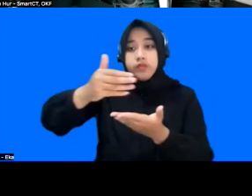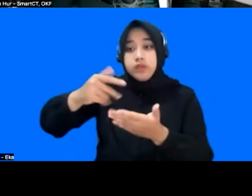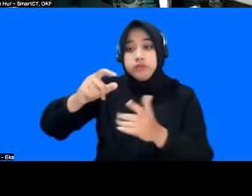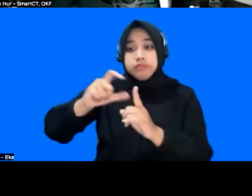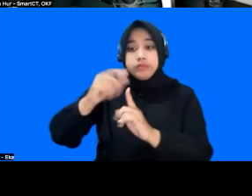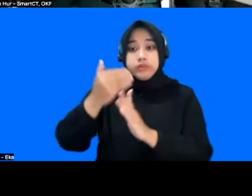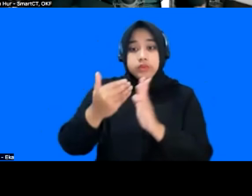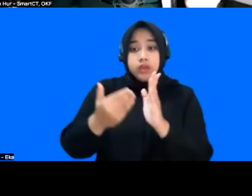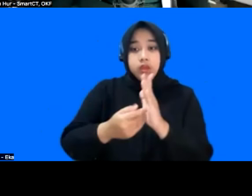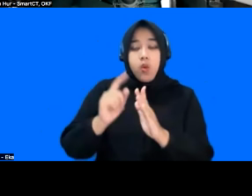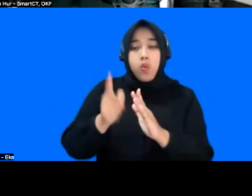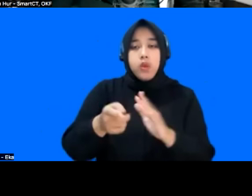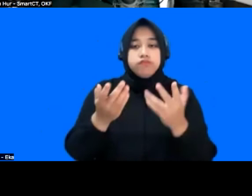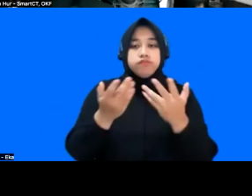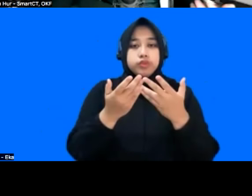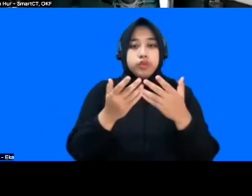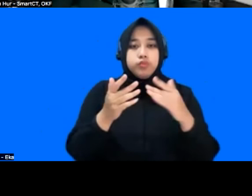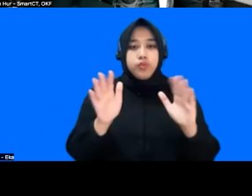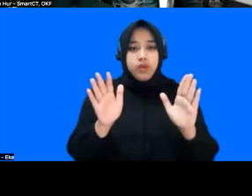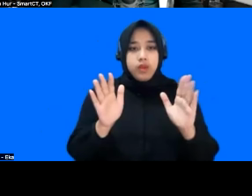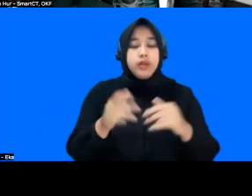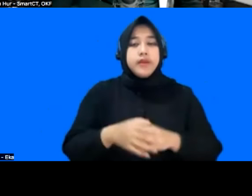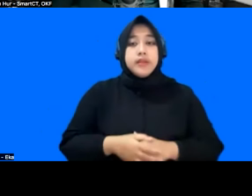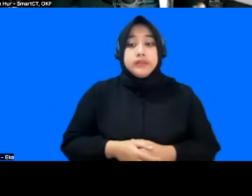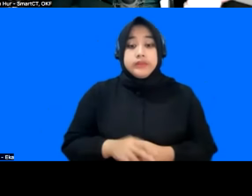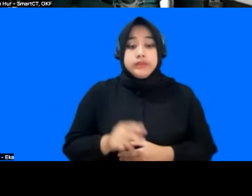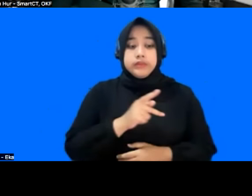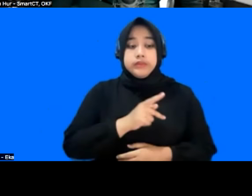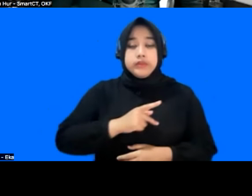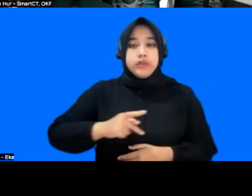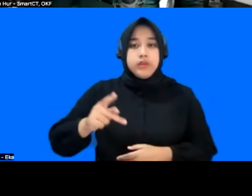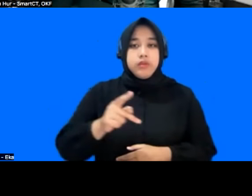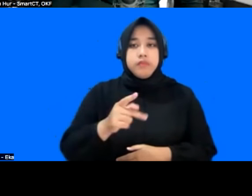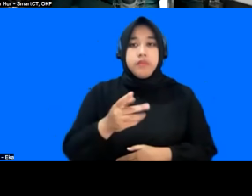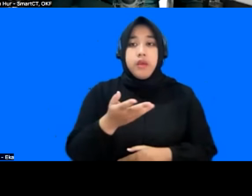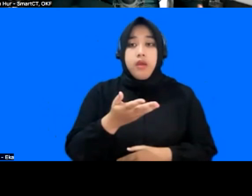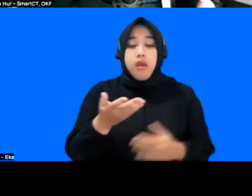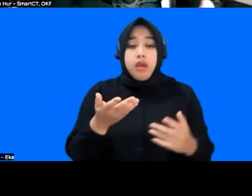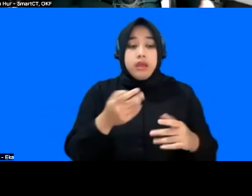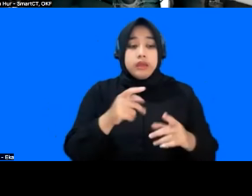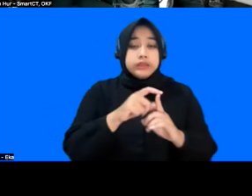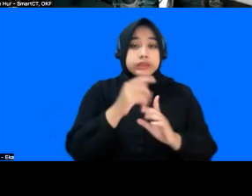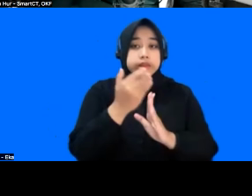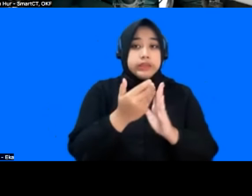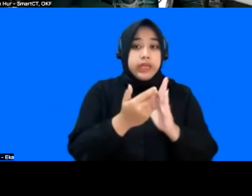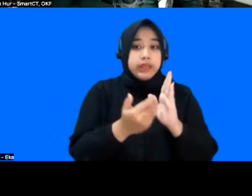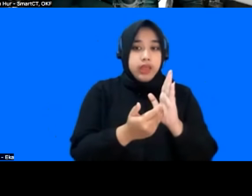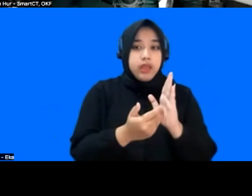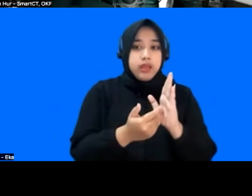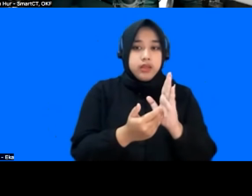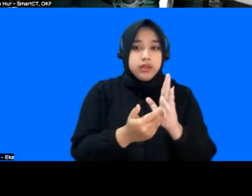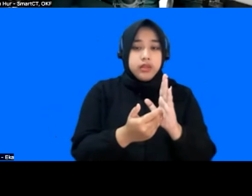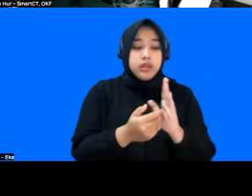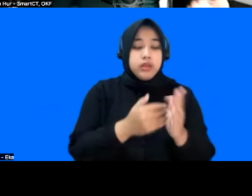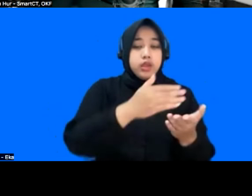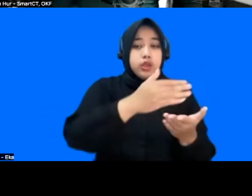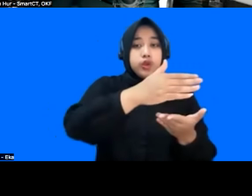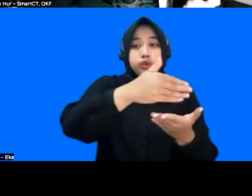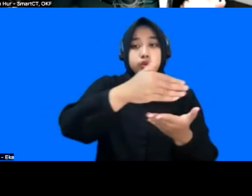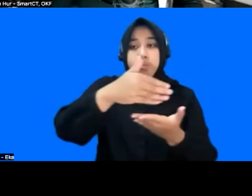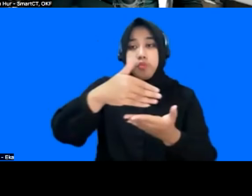silo. So for us, the tools that we create, the data that we collect, we always try to make it open. And of course, respecting